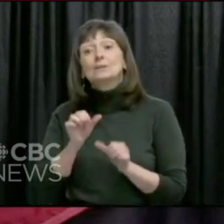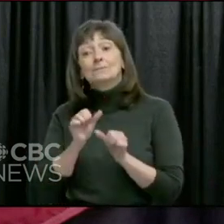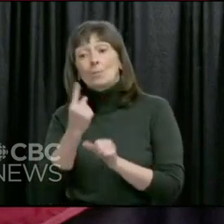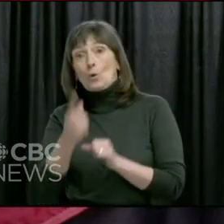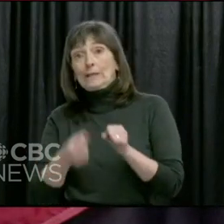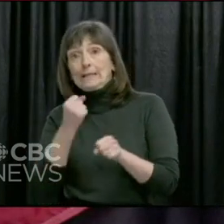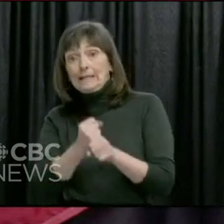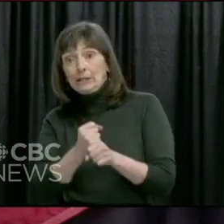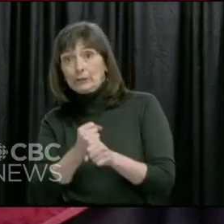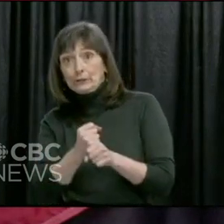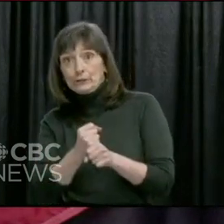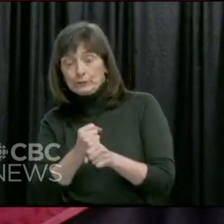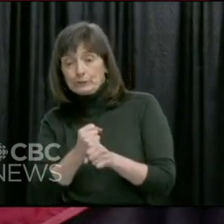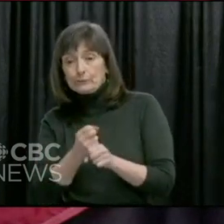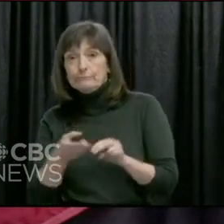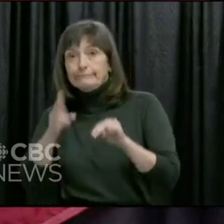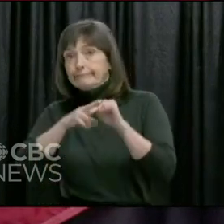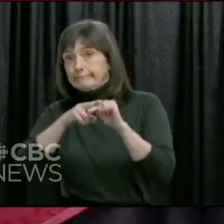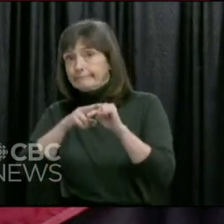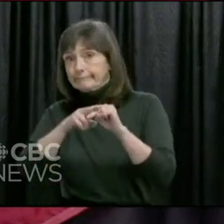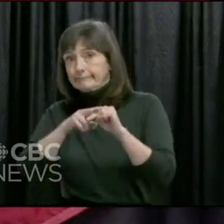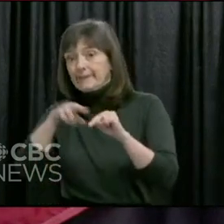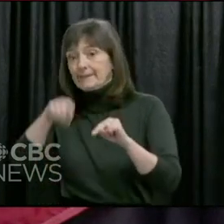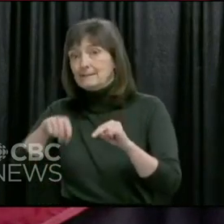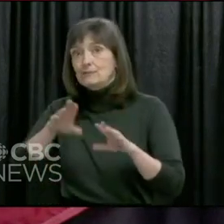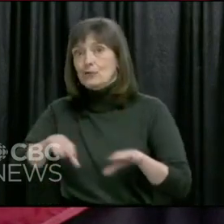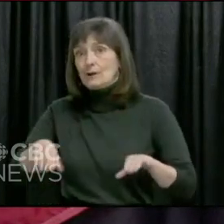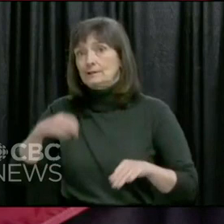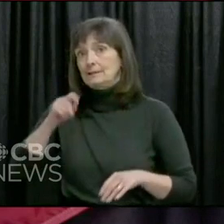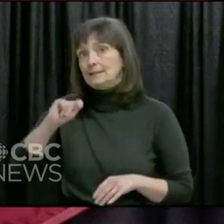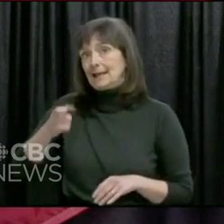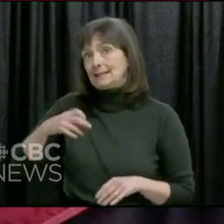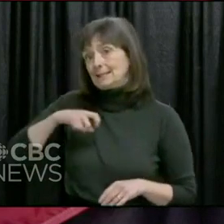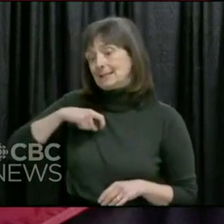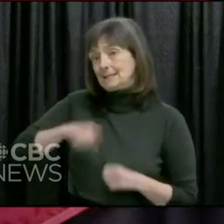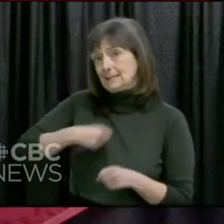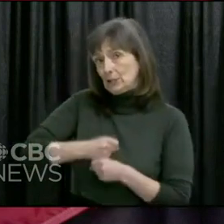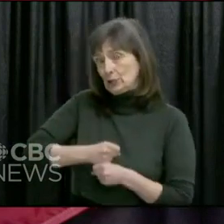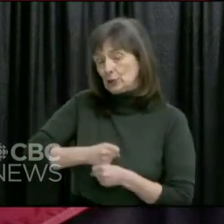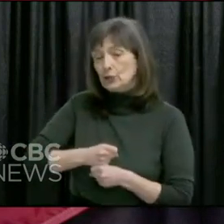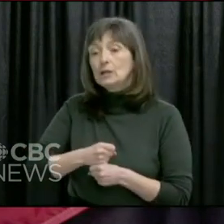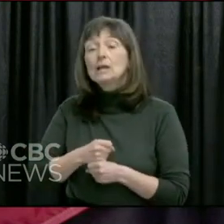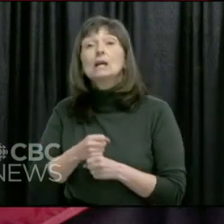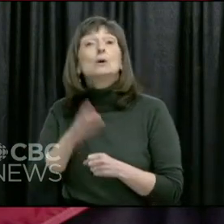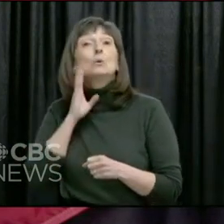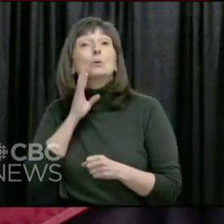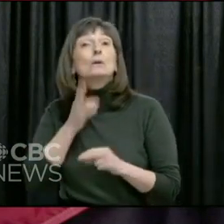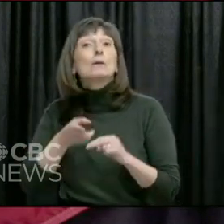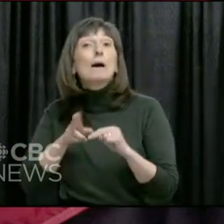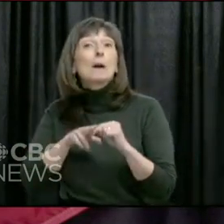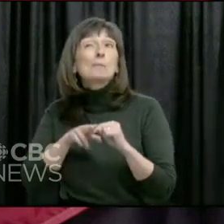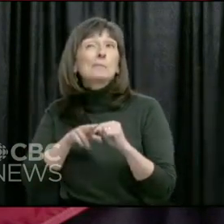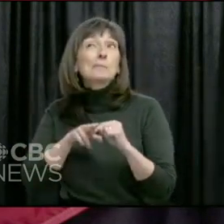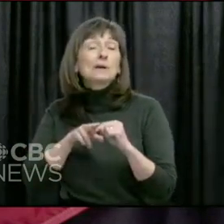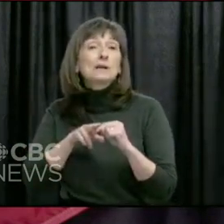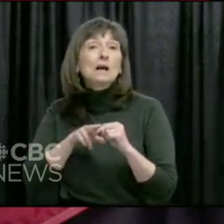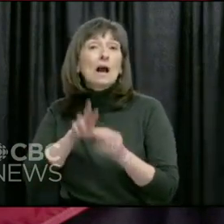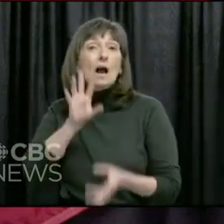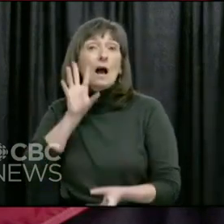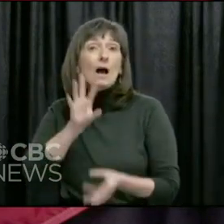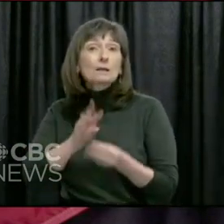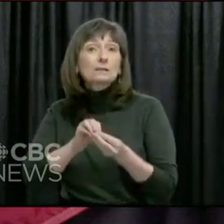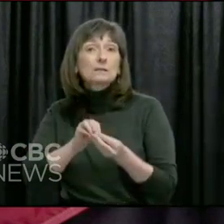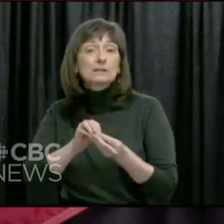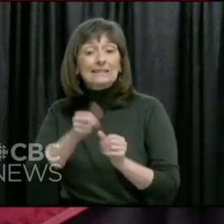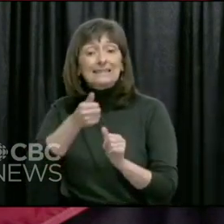2020 to 2021. That's the benefit year, and it will raise the maximum benefit to just under